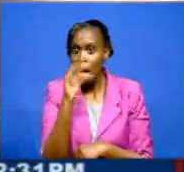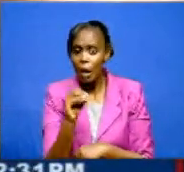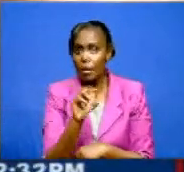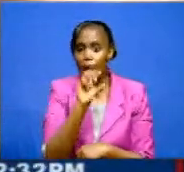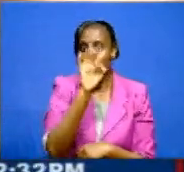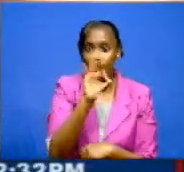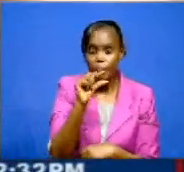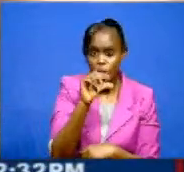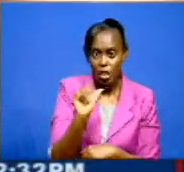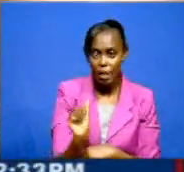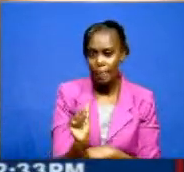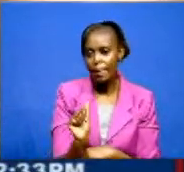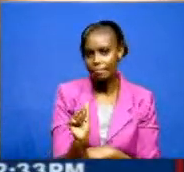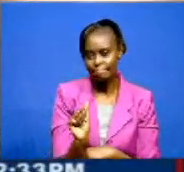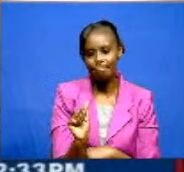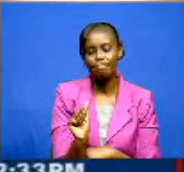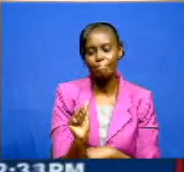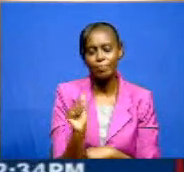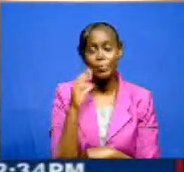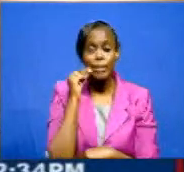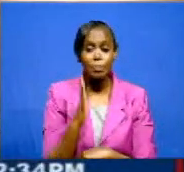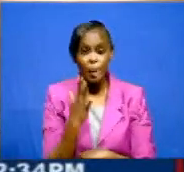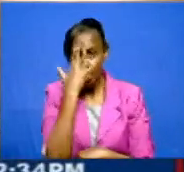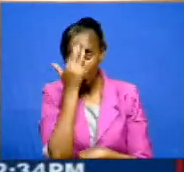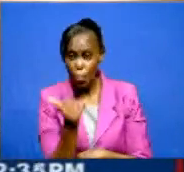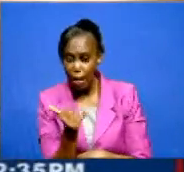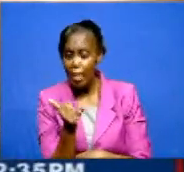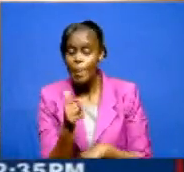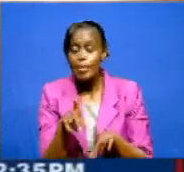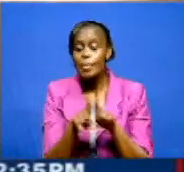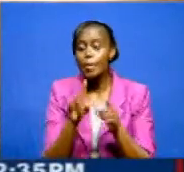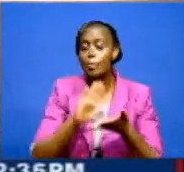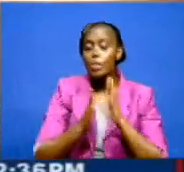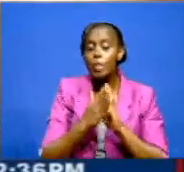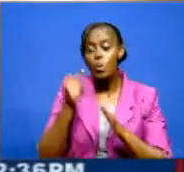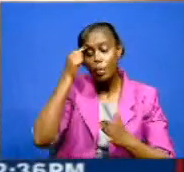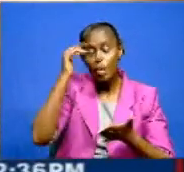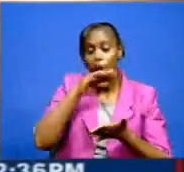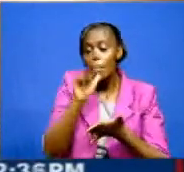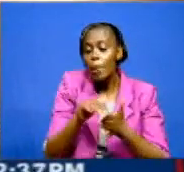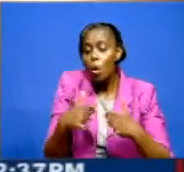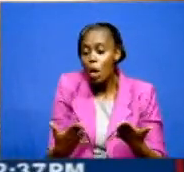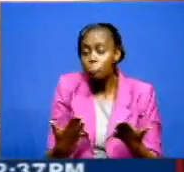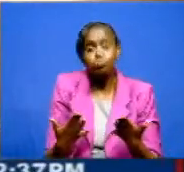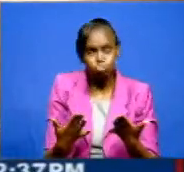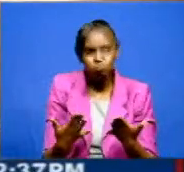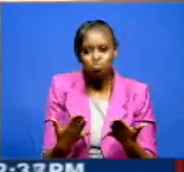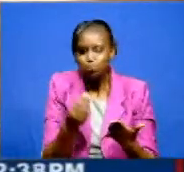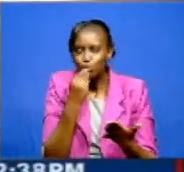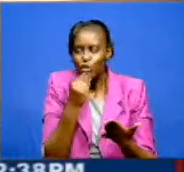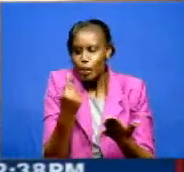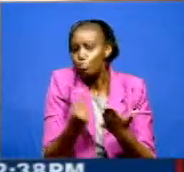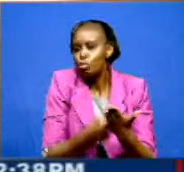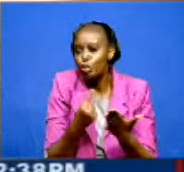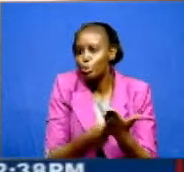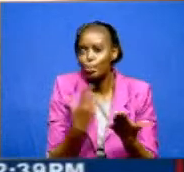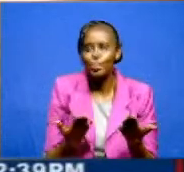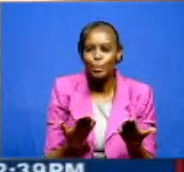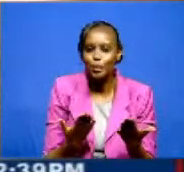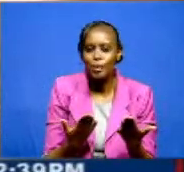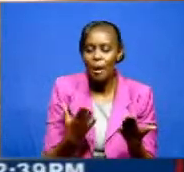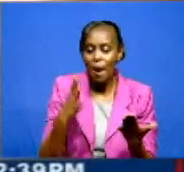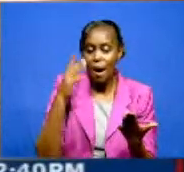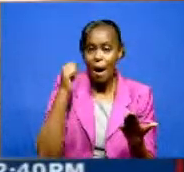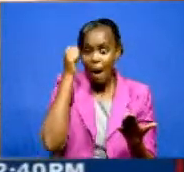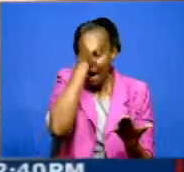FTA. Because, Mr. Speaker, even without thinking about what we are going to feed Muzungus, this